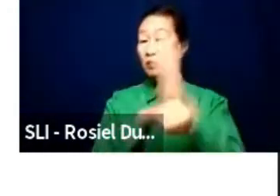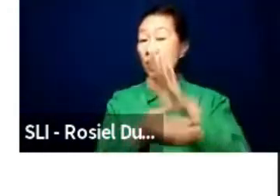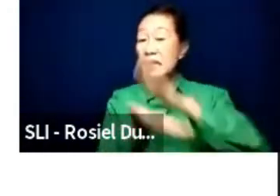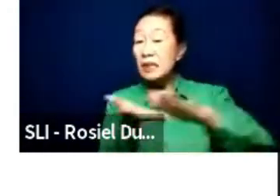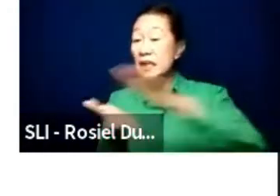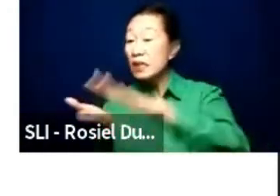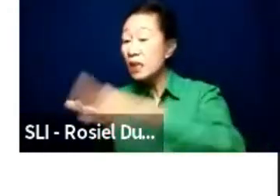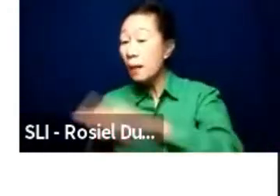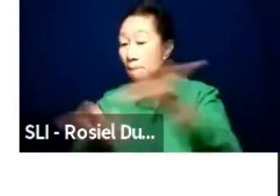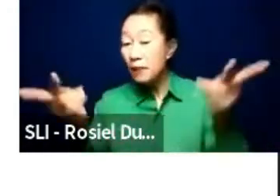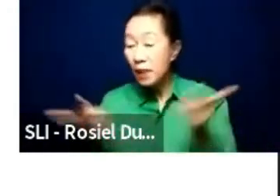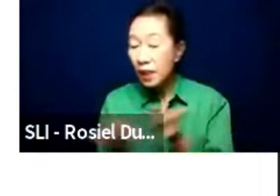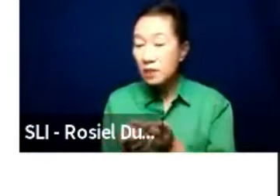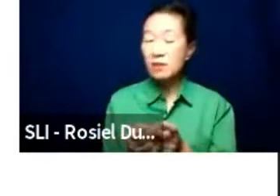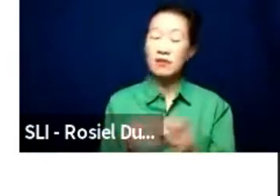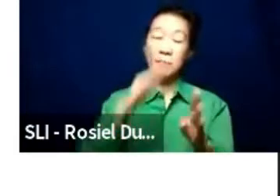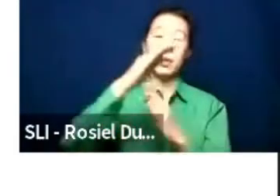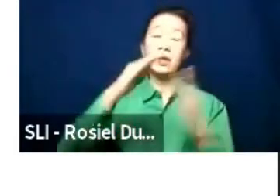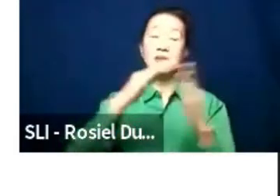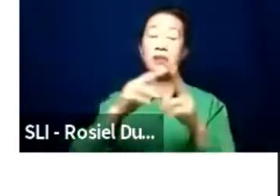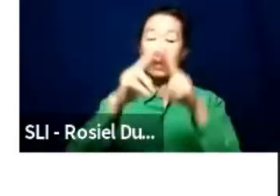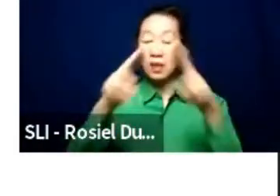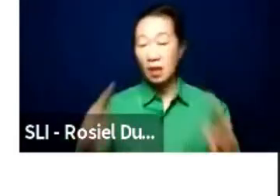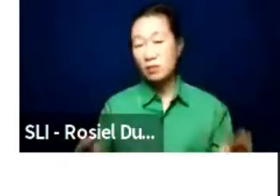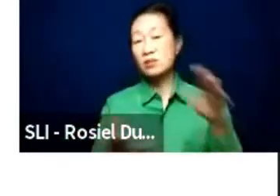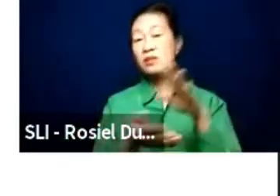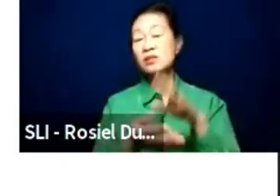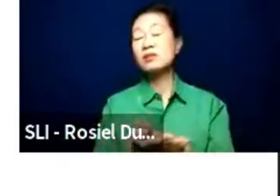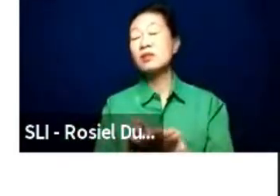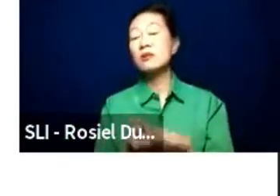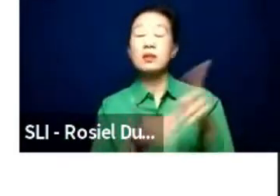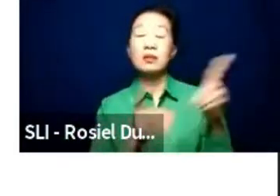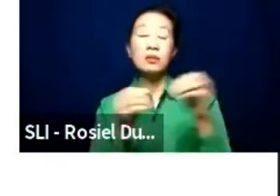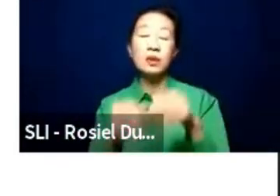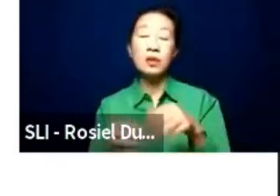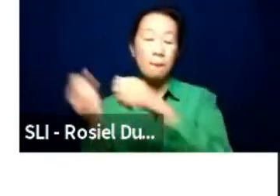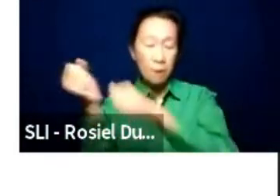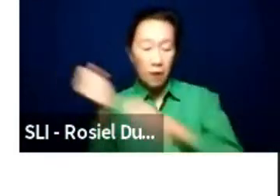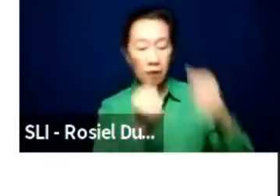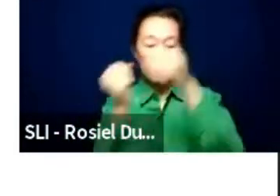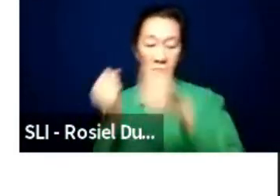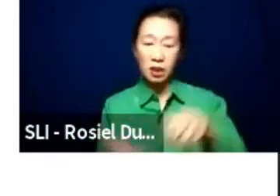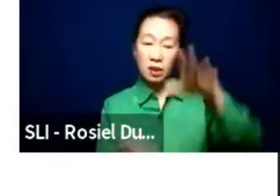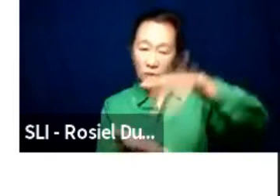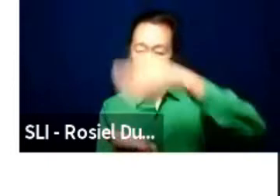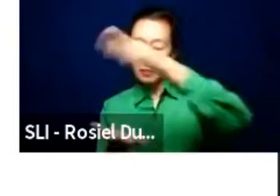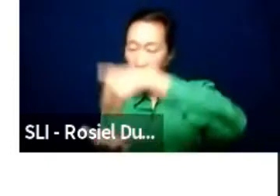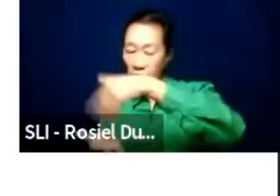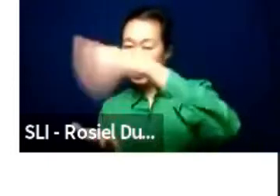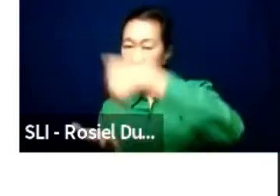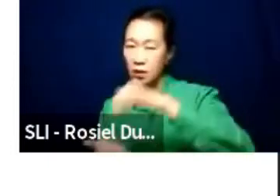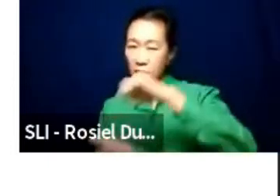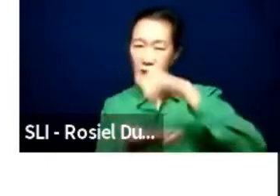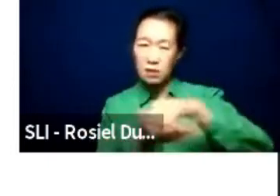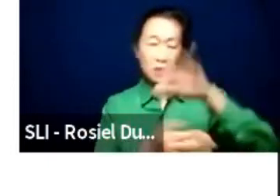no? From basic housekeeping, from dusting to sweeping to mopping and things like that. But that's their job, no? And then